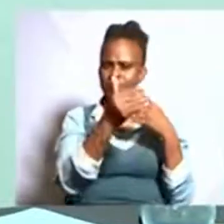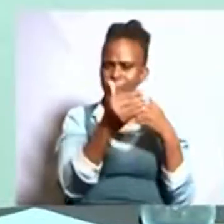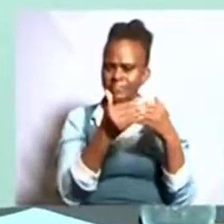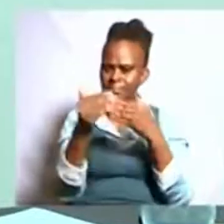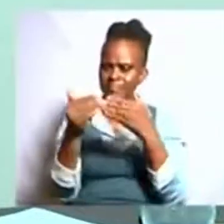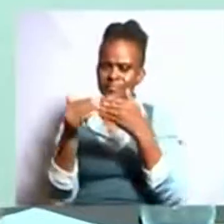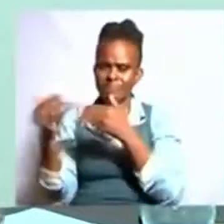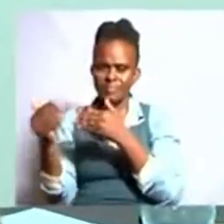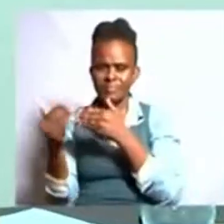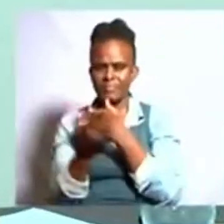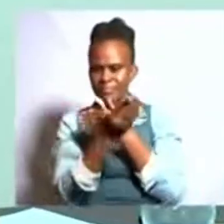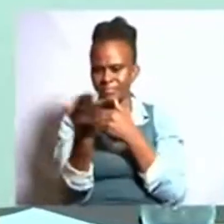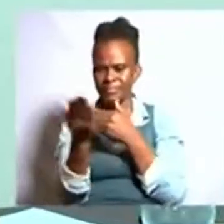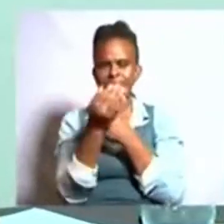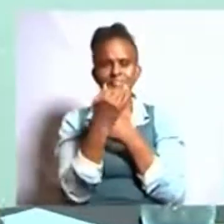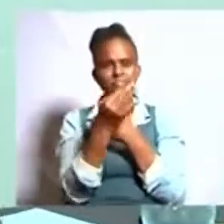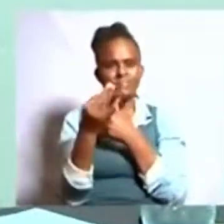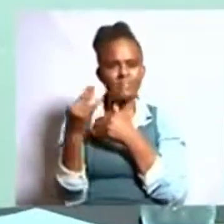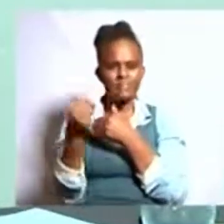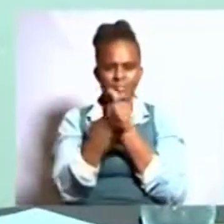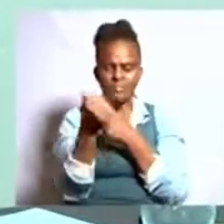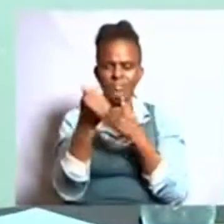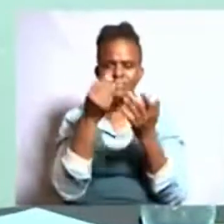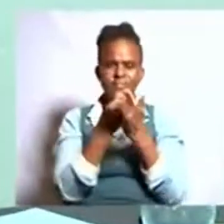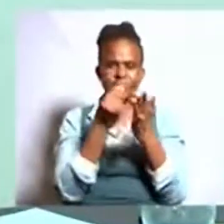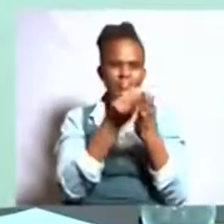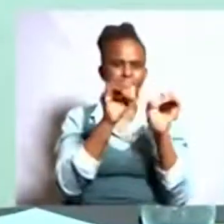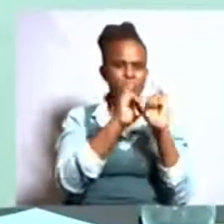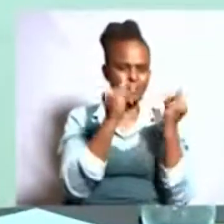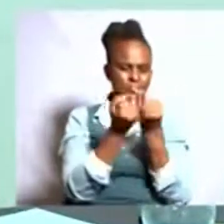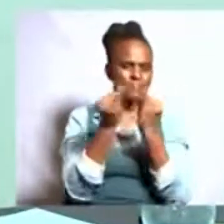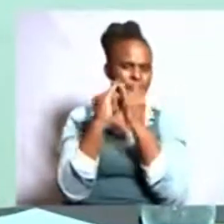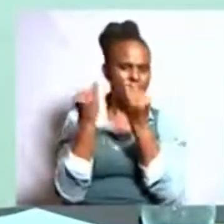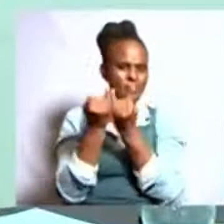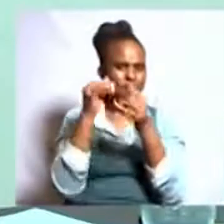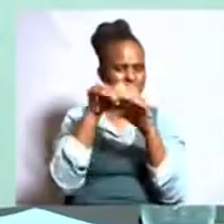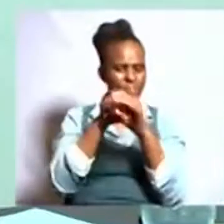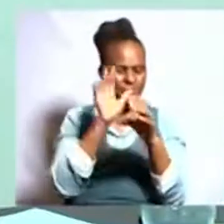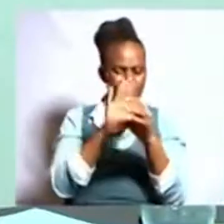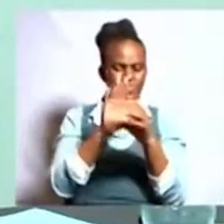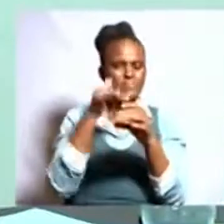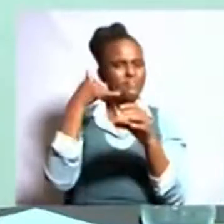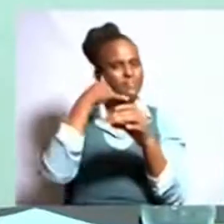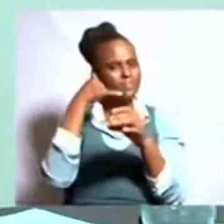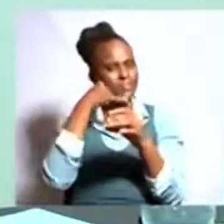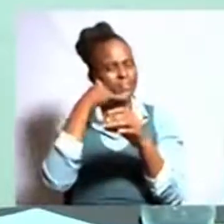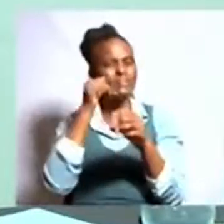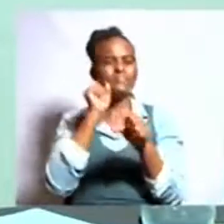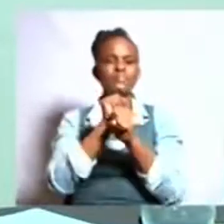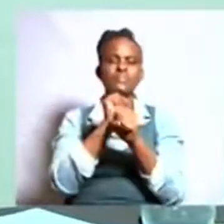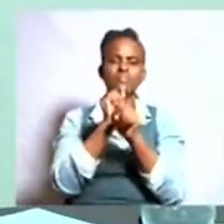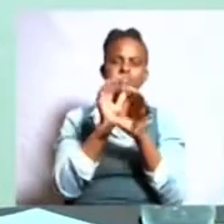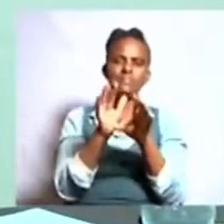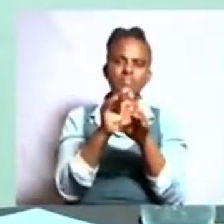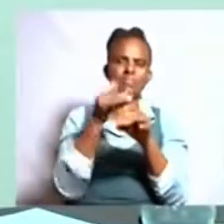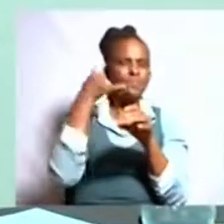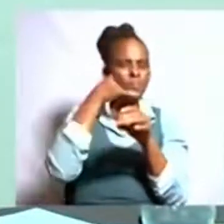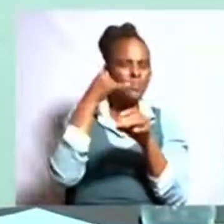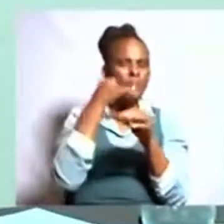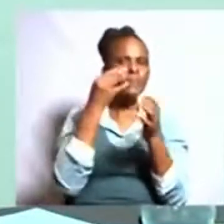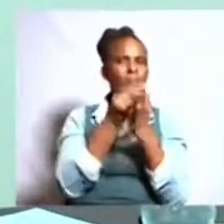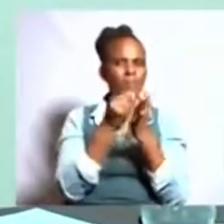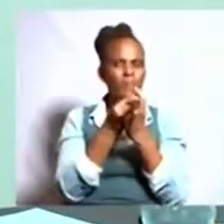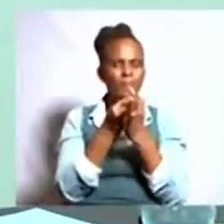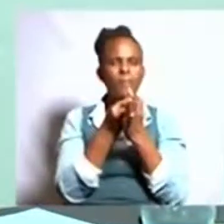extending this facility to other financial institutions, including mobile operators, mobile money operators, so much